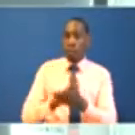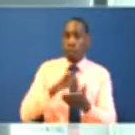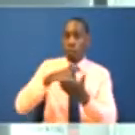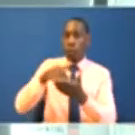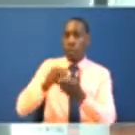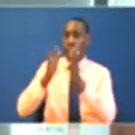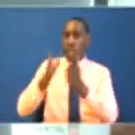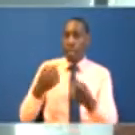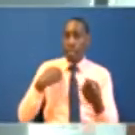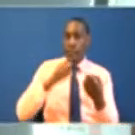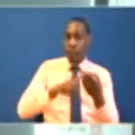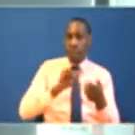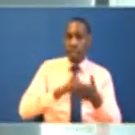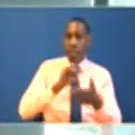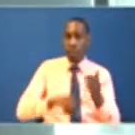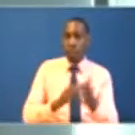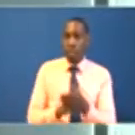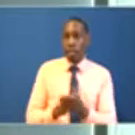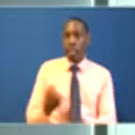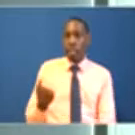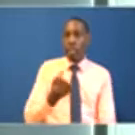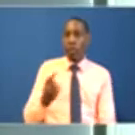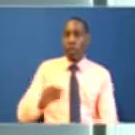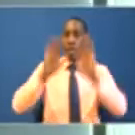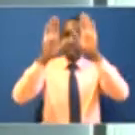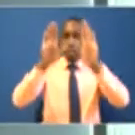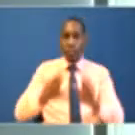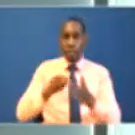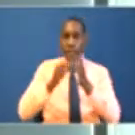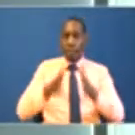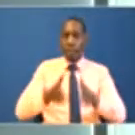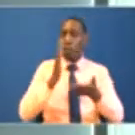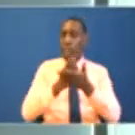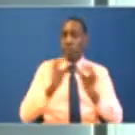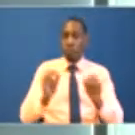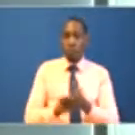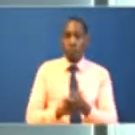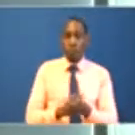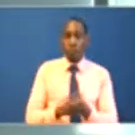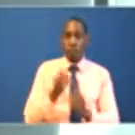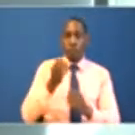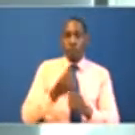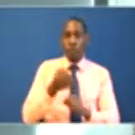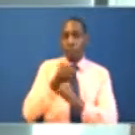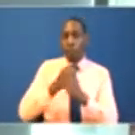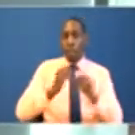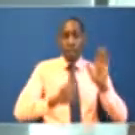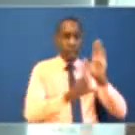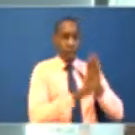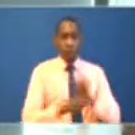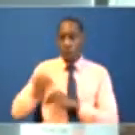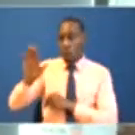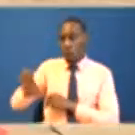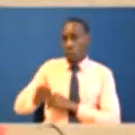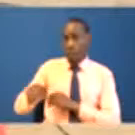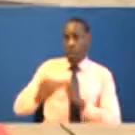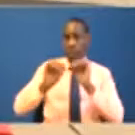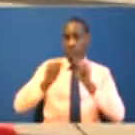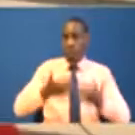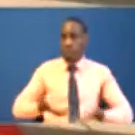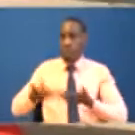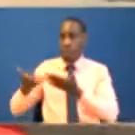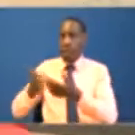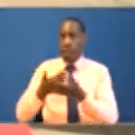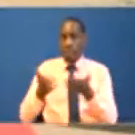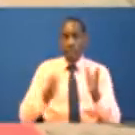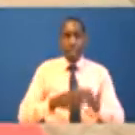candidates number one being the only important candidate that's not true legislation in the house can be brought by